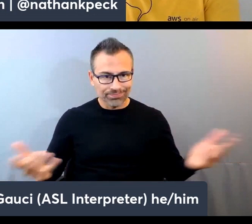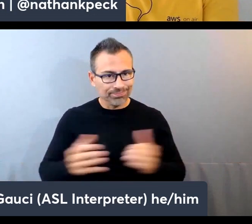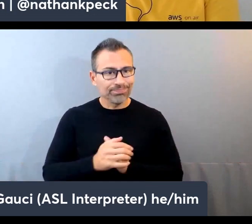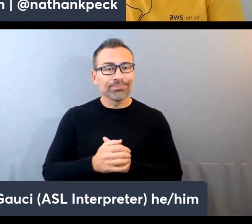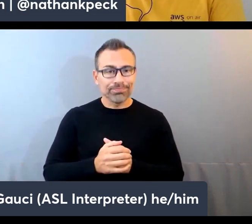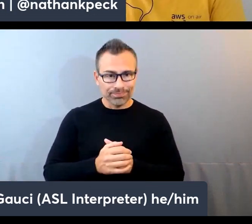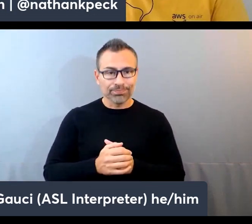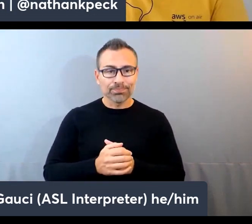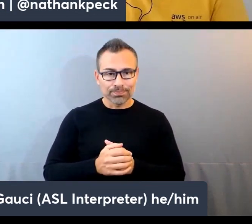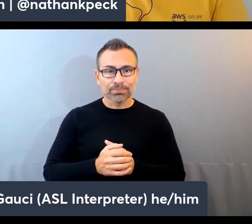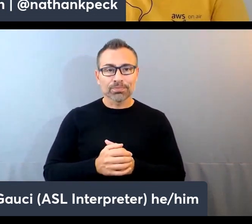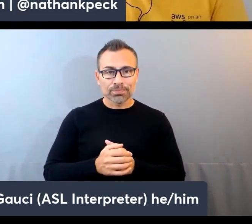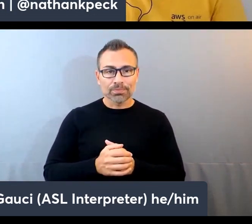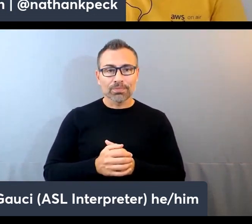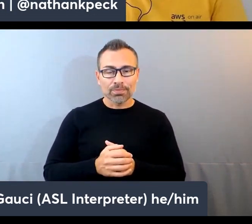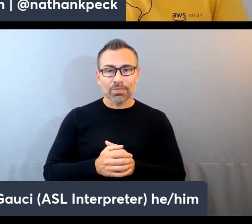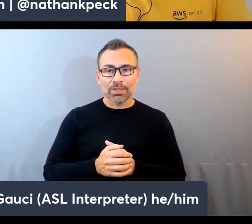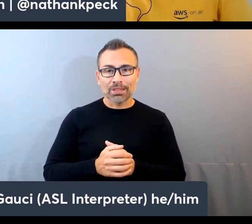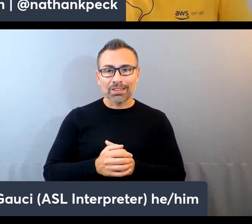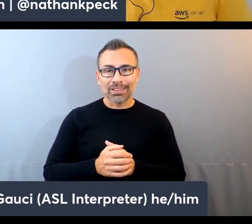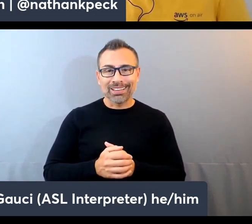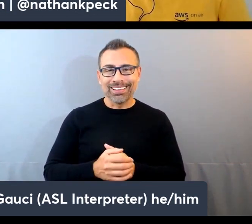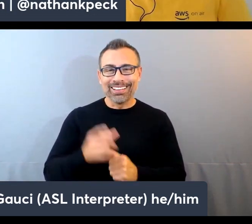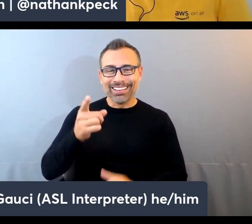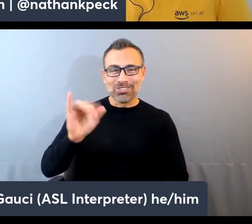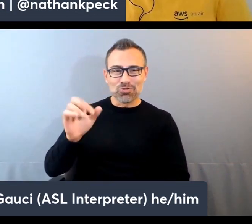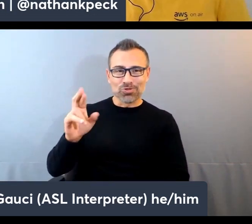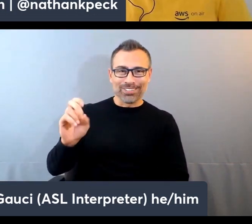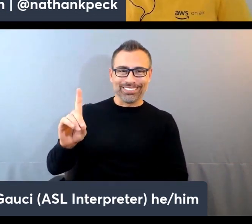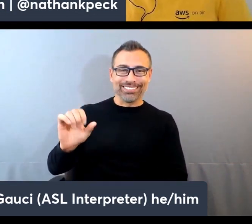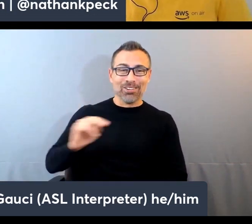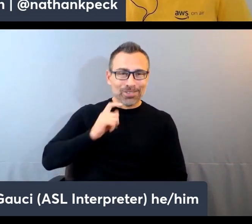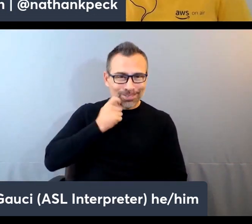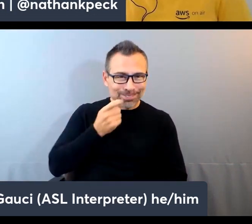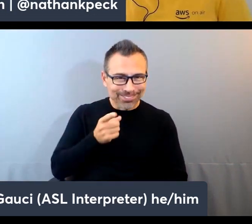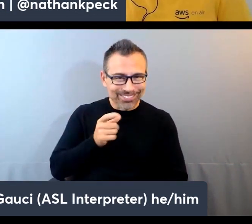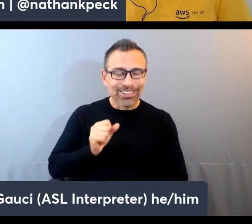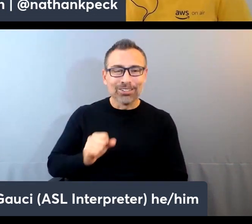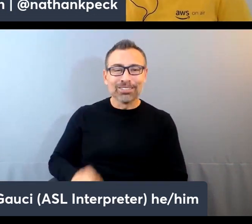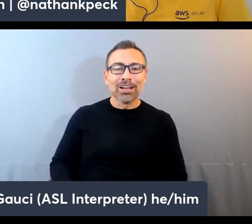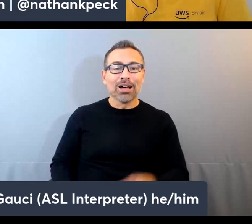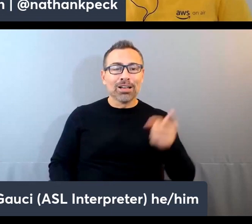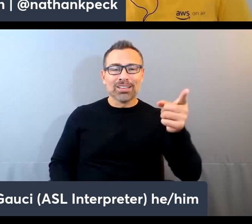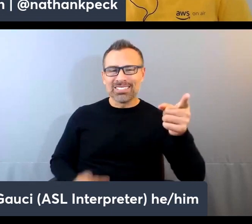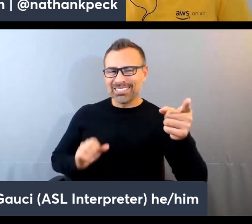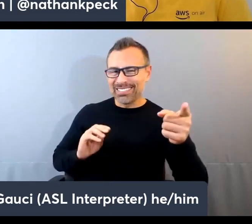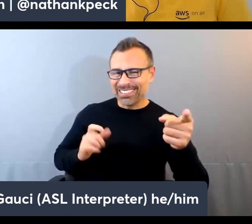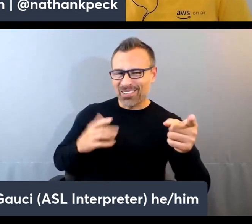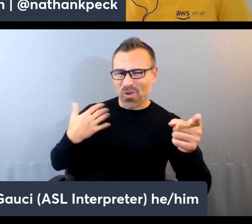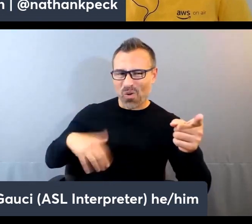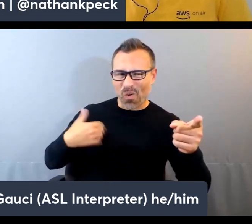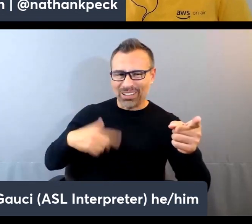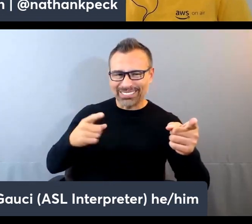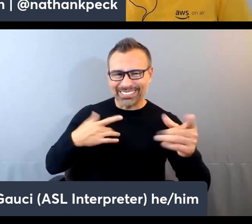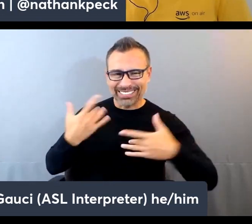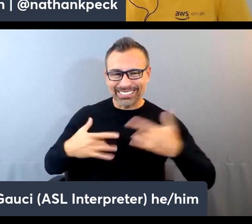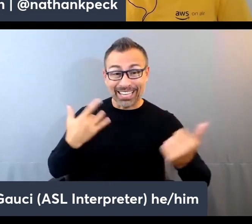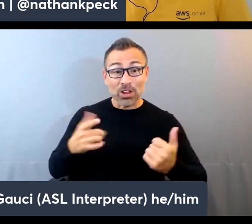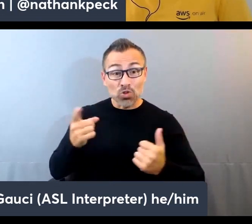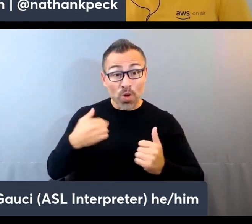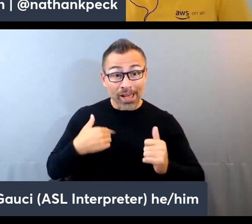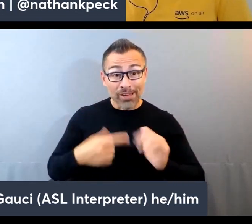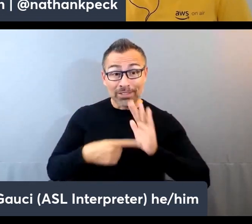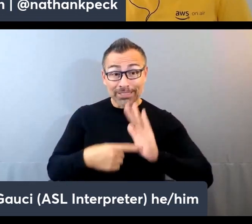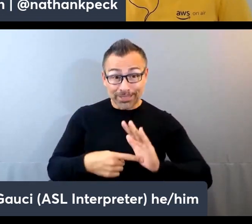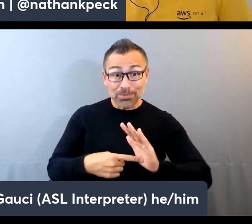support. Very cool. That sounds very exciting. I understand you have a demo. You'd like to show us this in